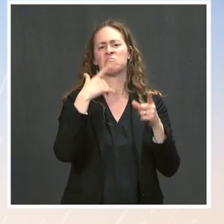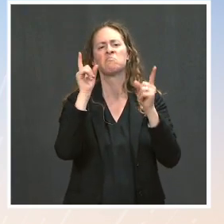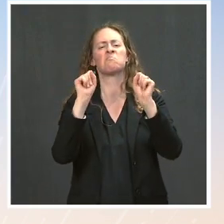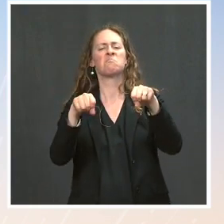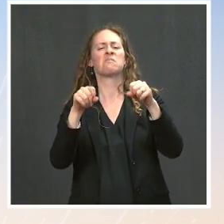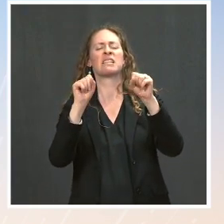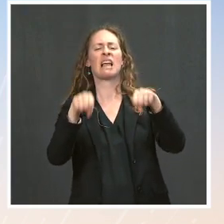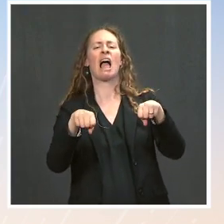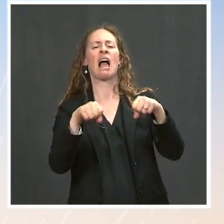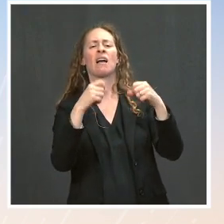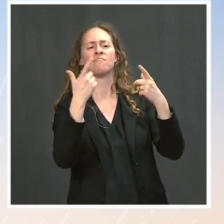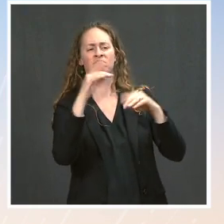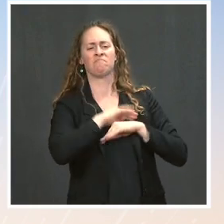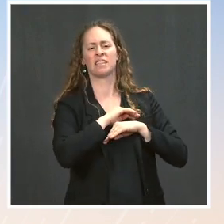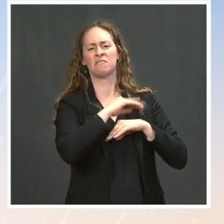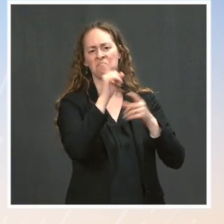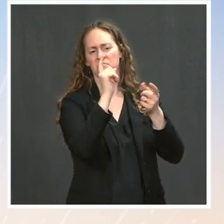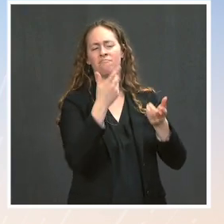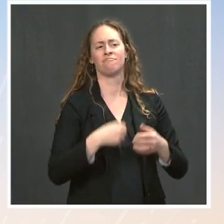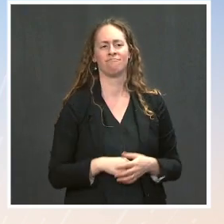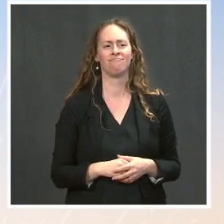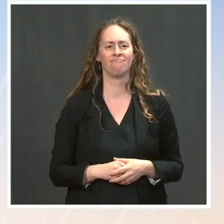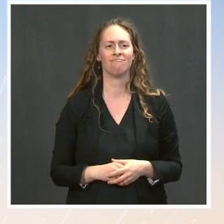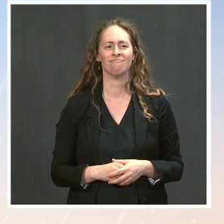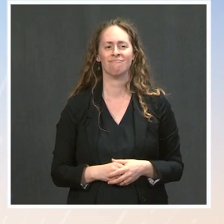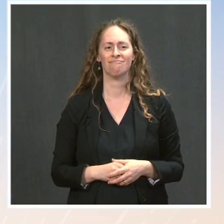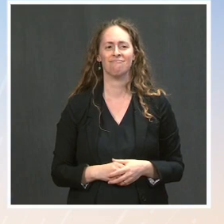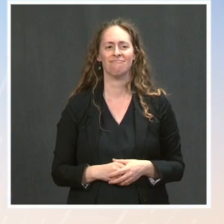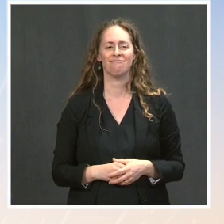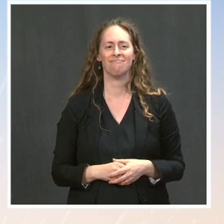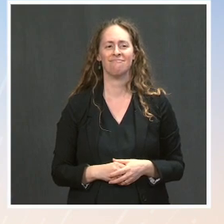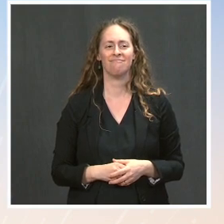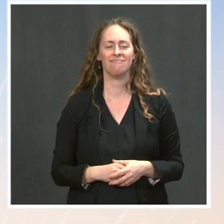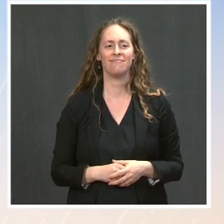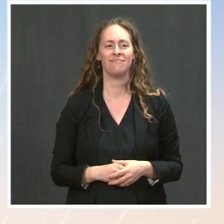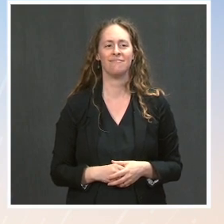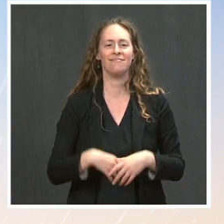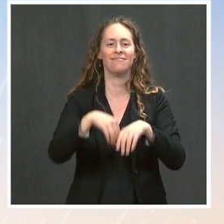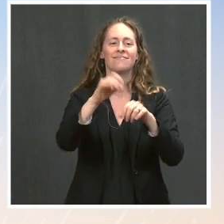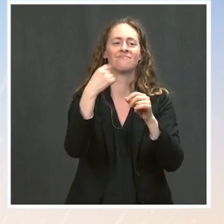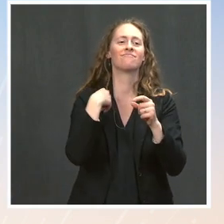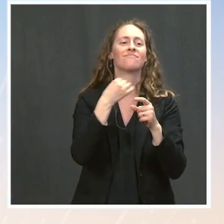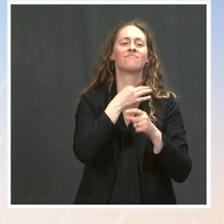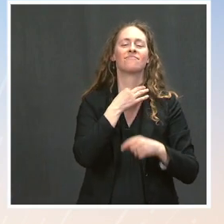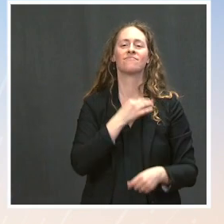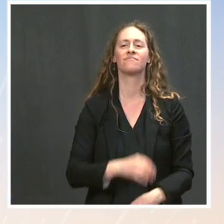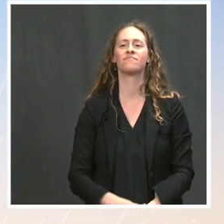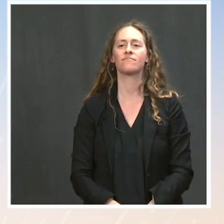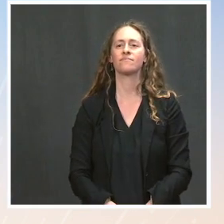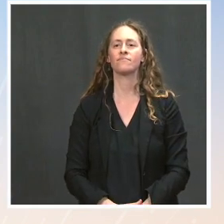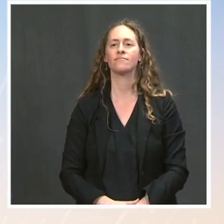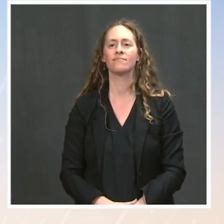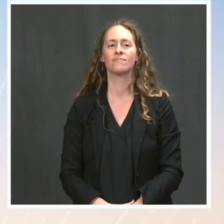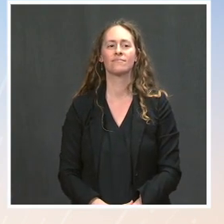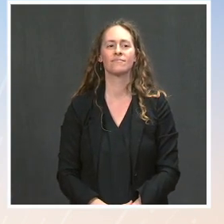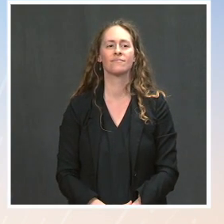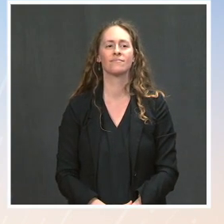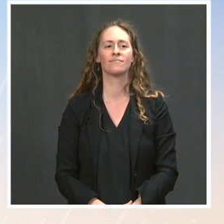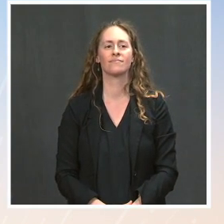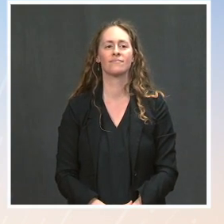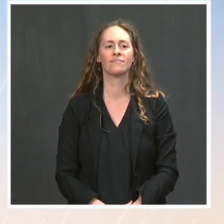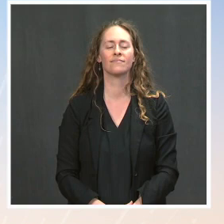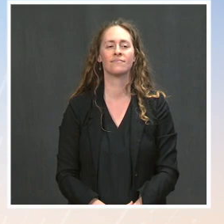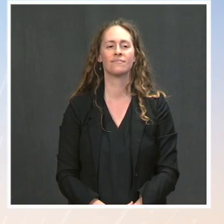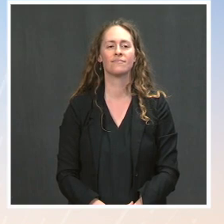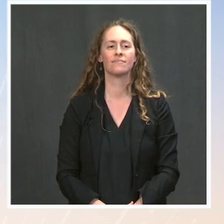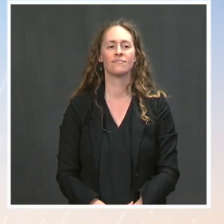David. Two questions for you on different topics, Jen. First, you may have seen the FBI and DHS